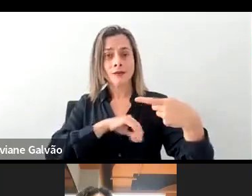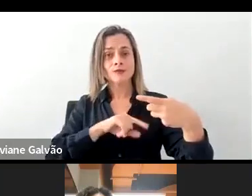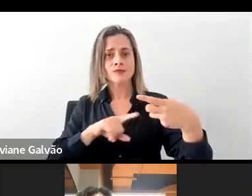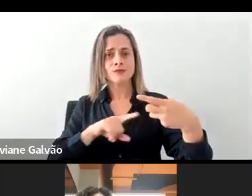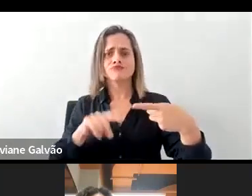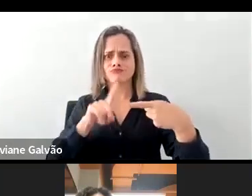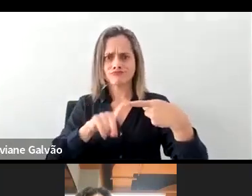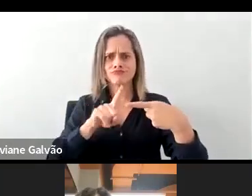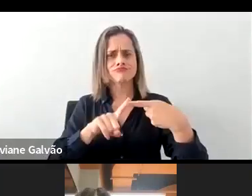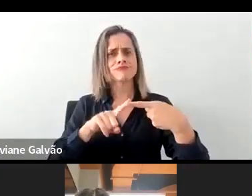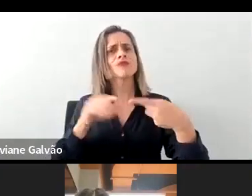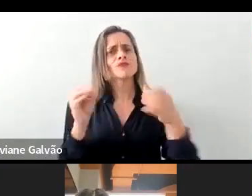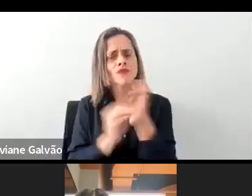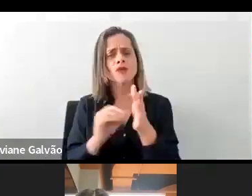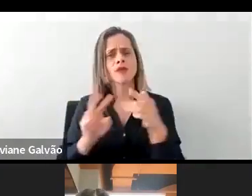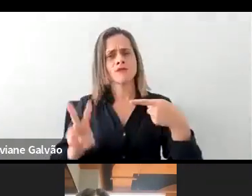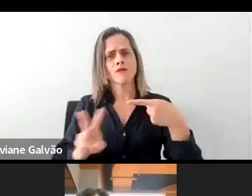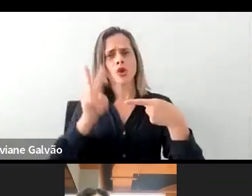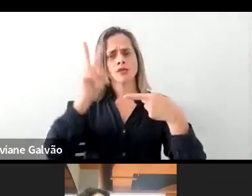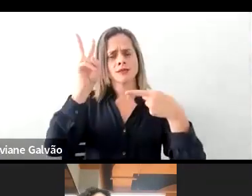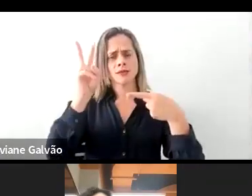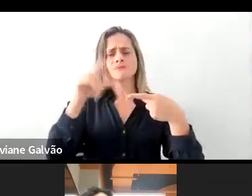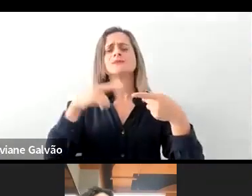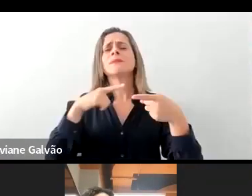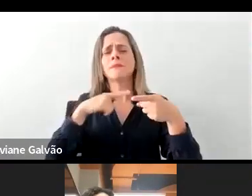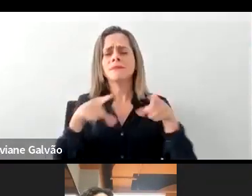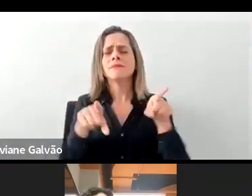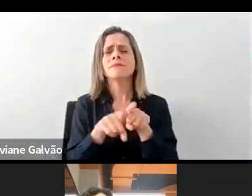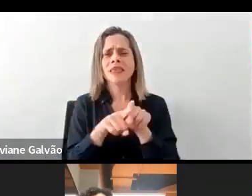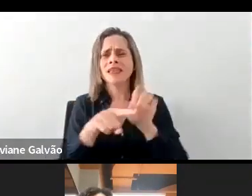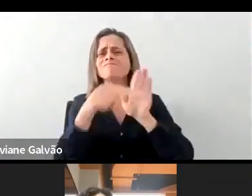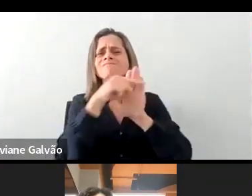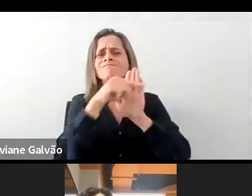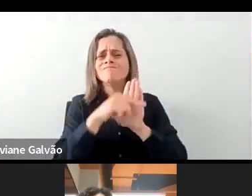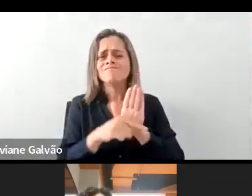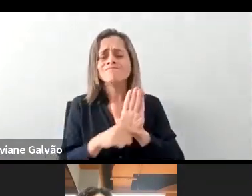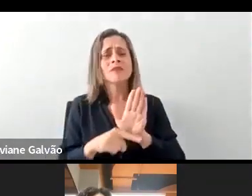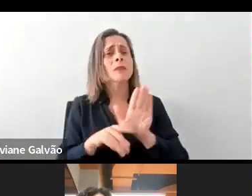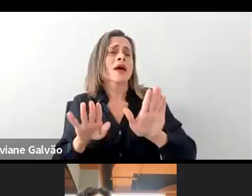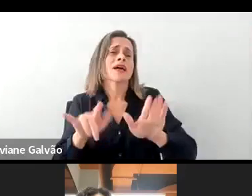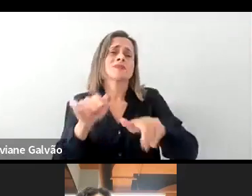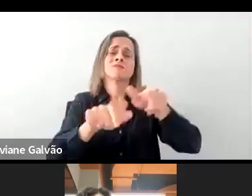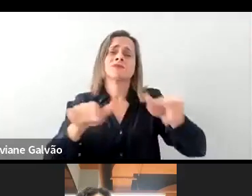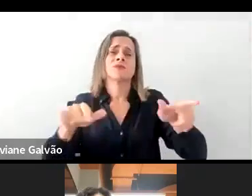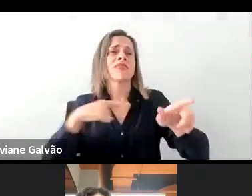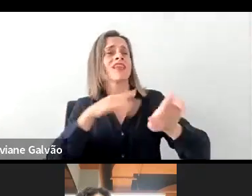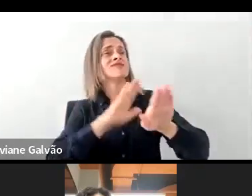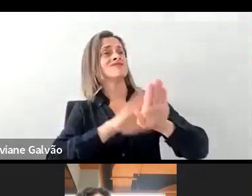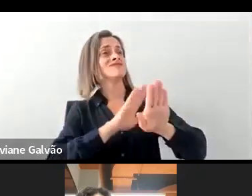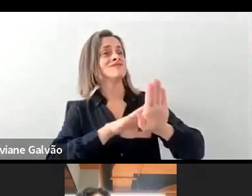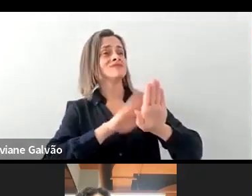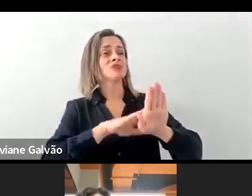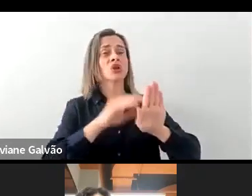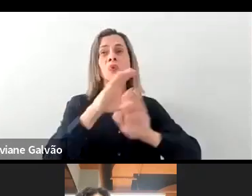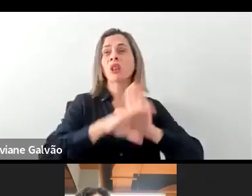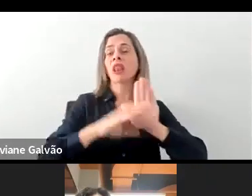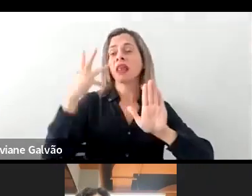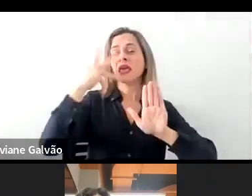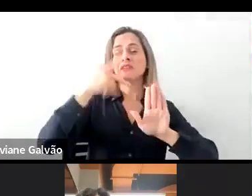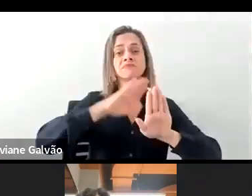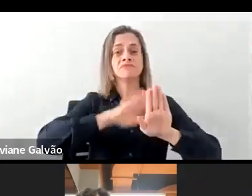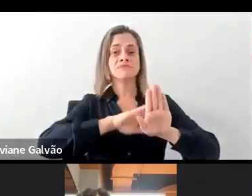the curriculum is beautiful, it's all colorful. But in relation to the applicability of